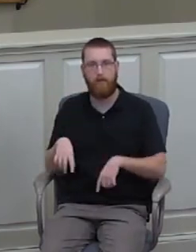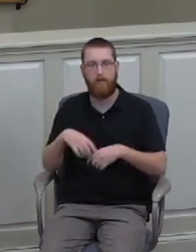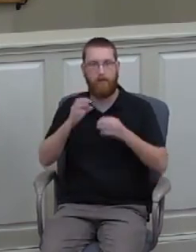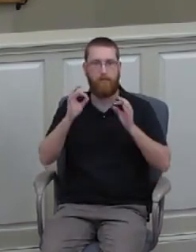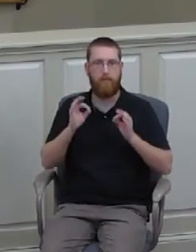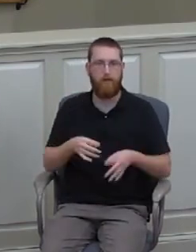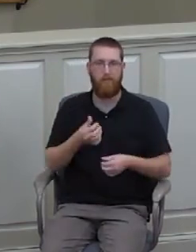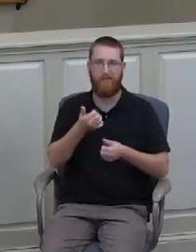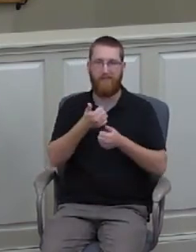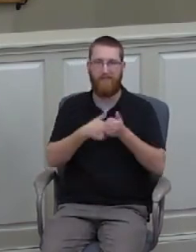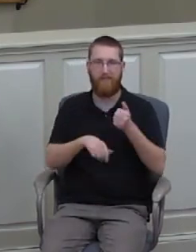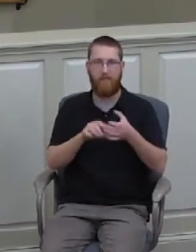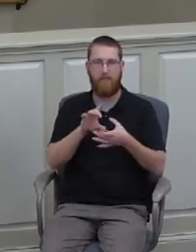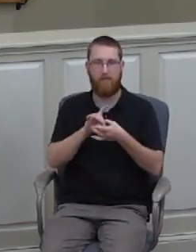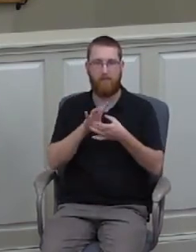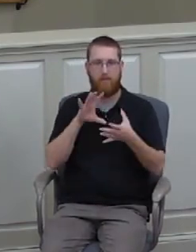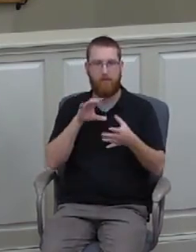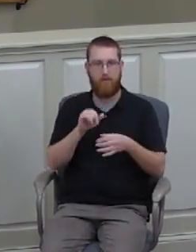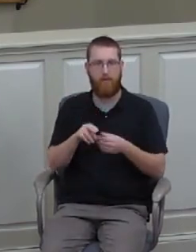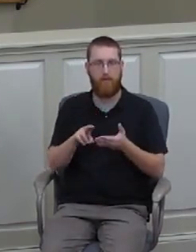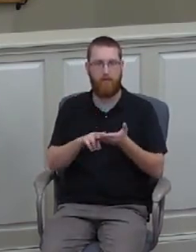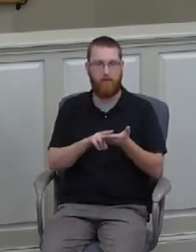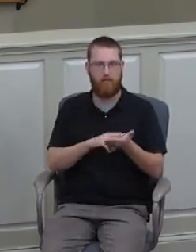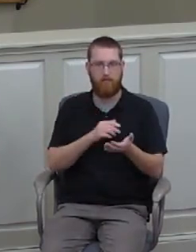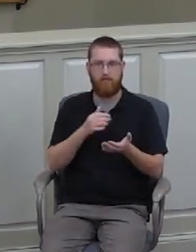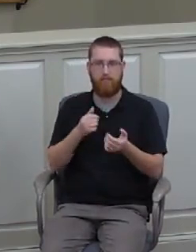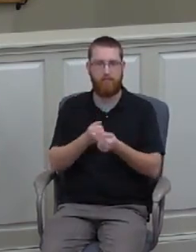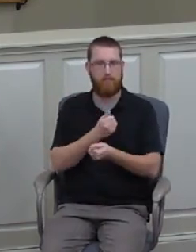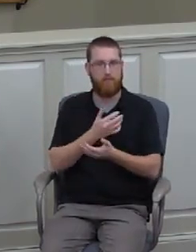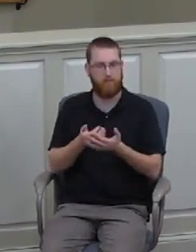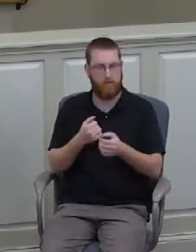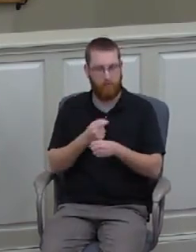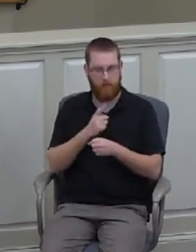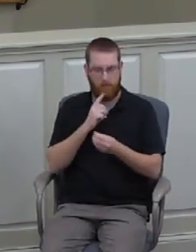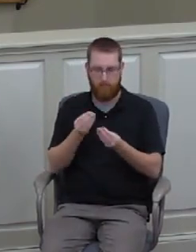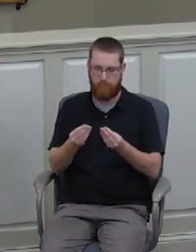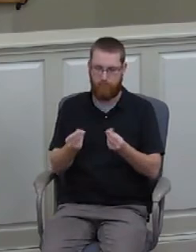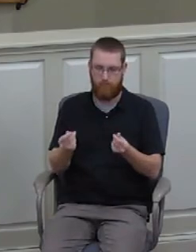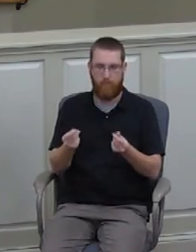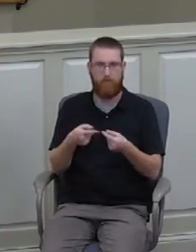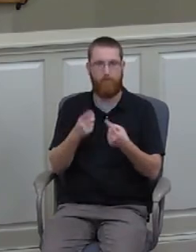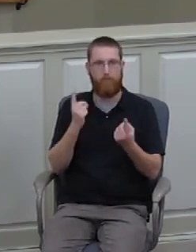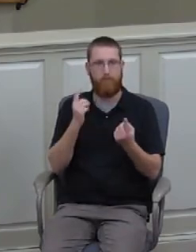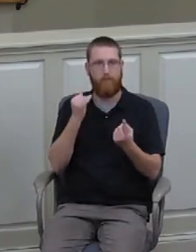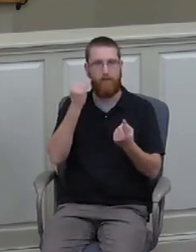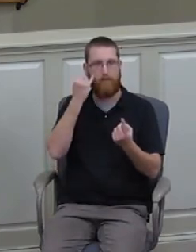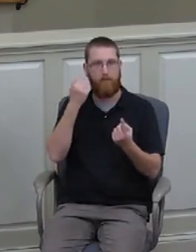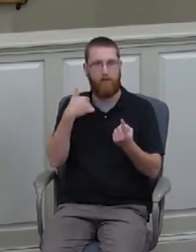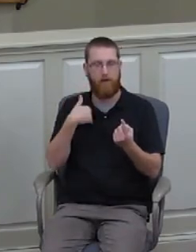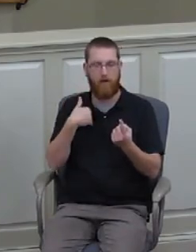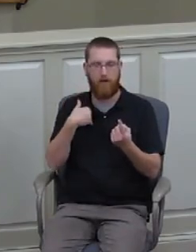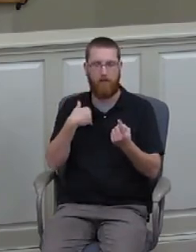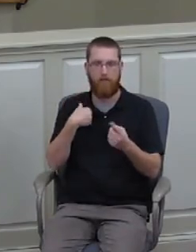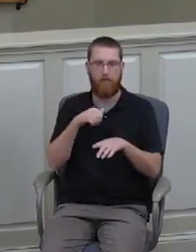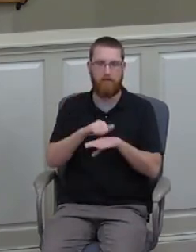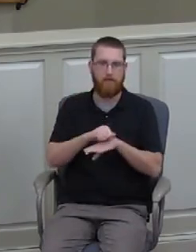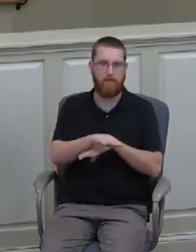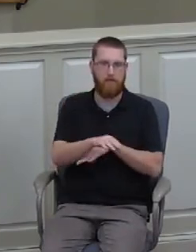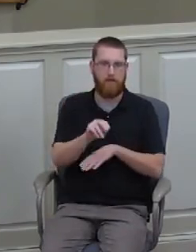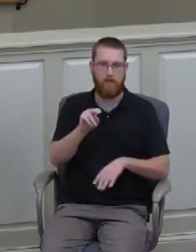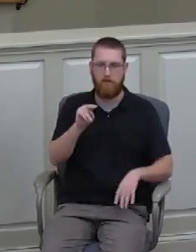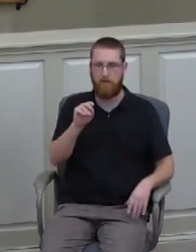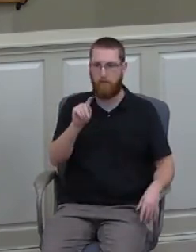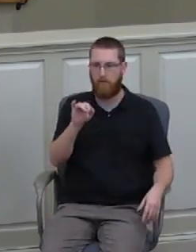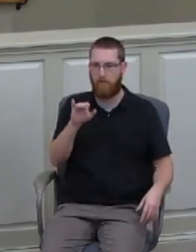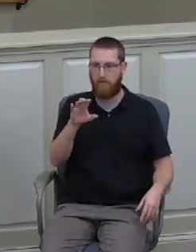any breaches, and we're going to attempt to resolve them between us. We show where notices should be sent, things of that